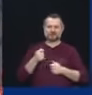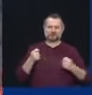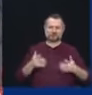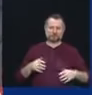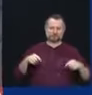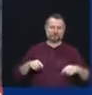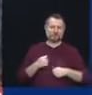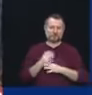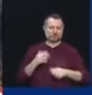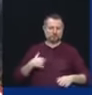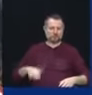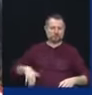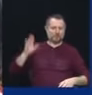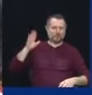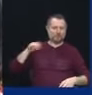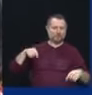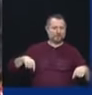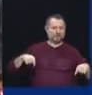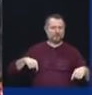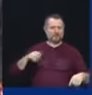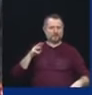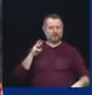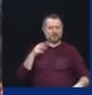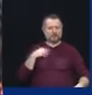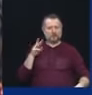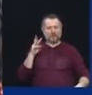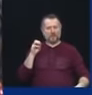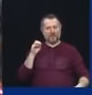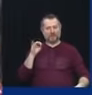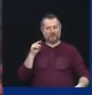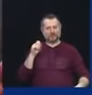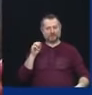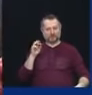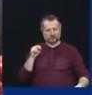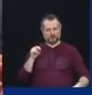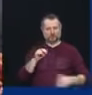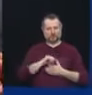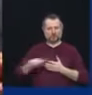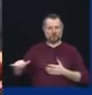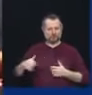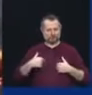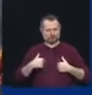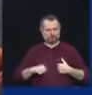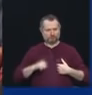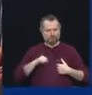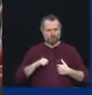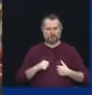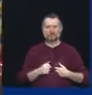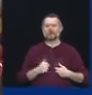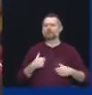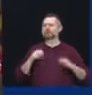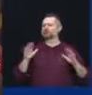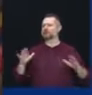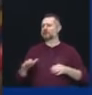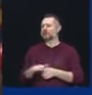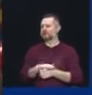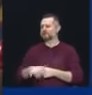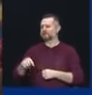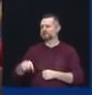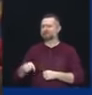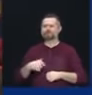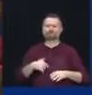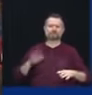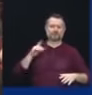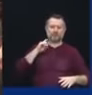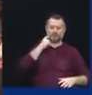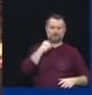York. Certainly one of the great apple growing regions of the state, and I'm really happy to call Dutchess and Orange County